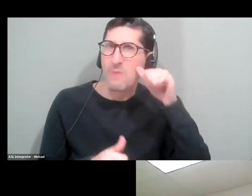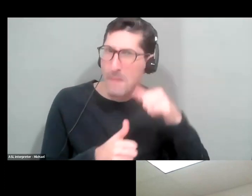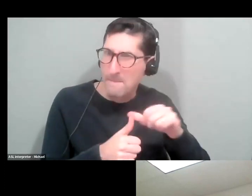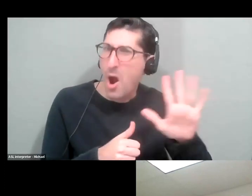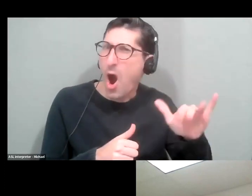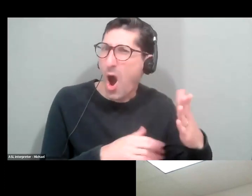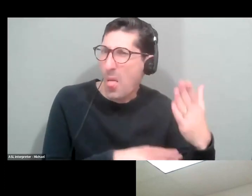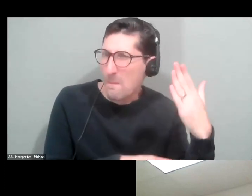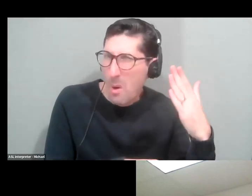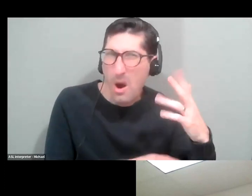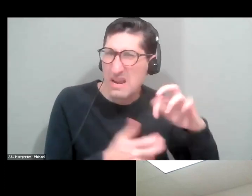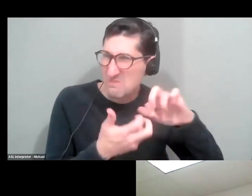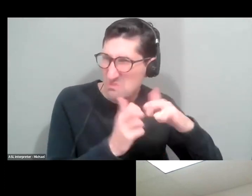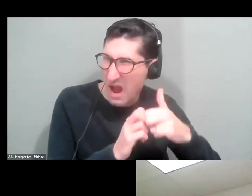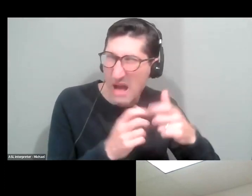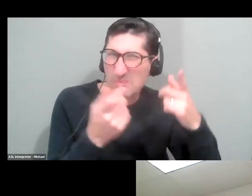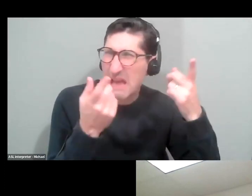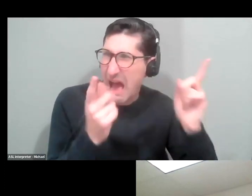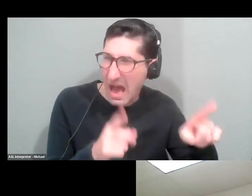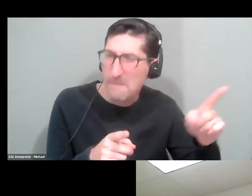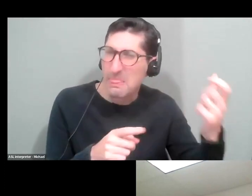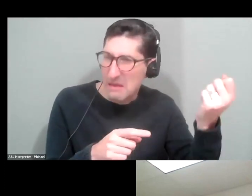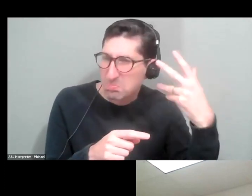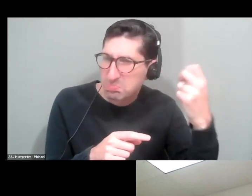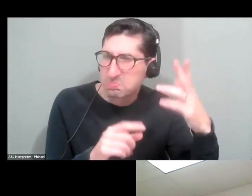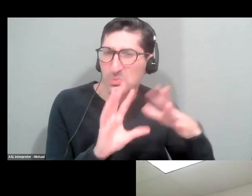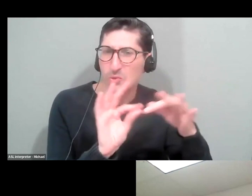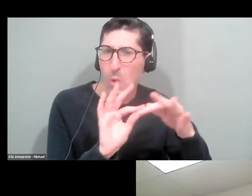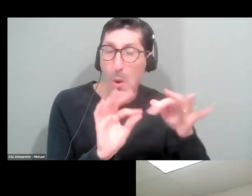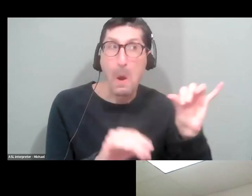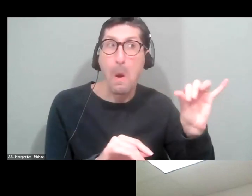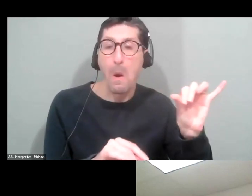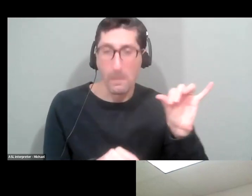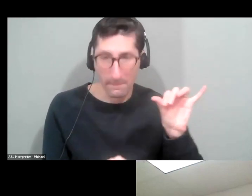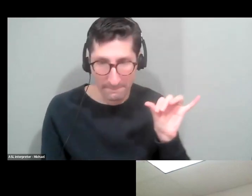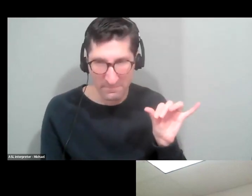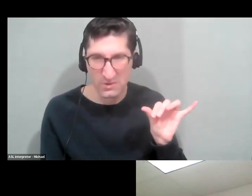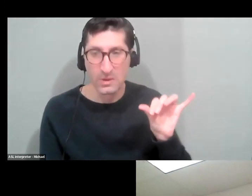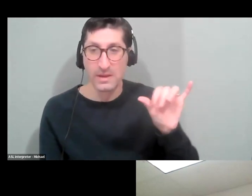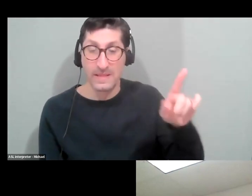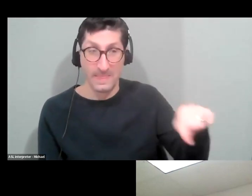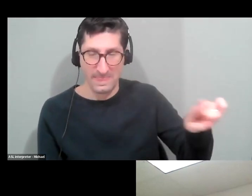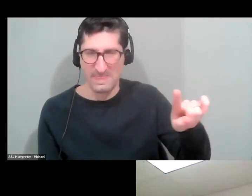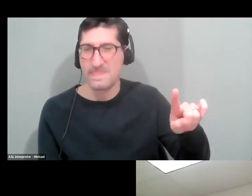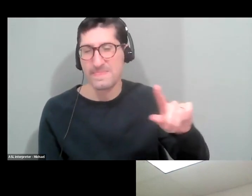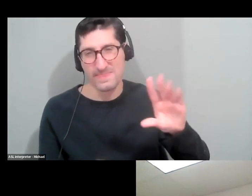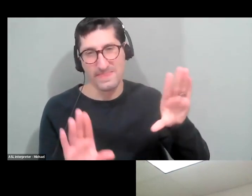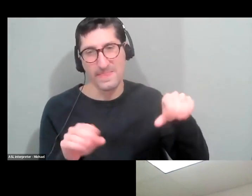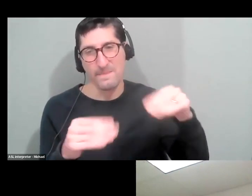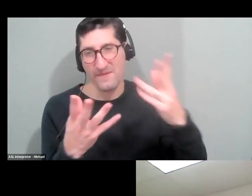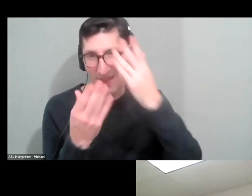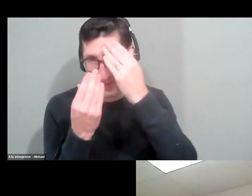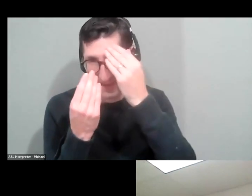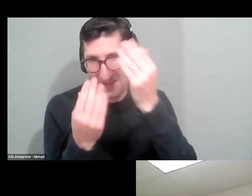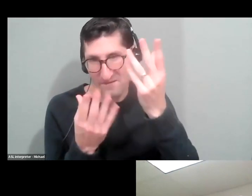vote themselves independently. And so they can be a really good source of information. You're obviously there for a